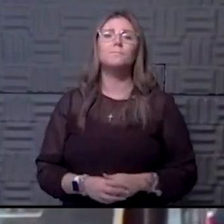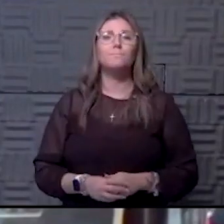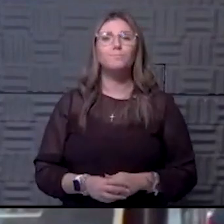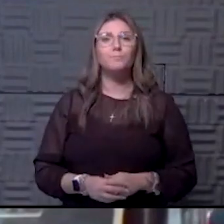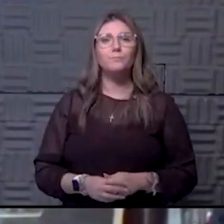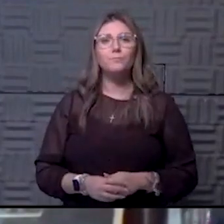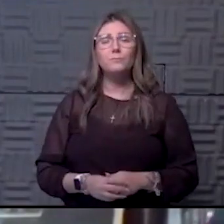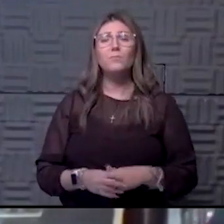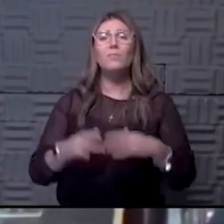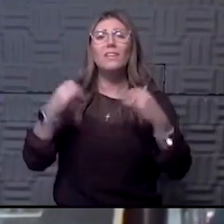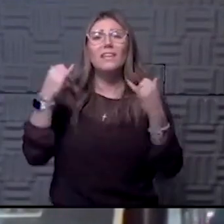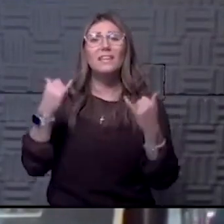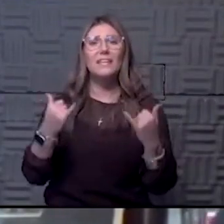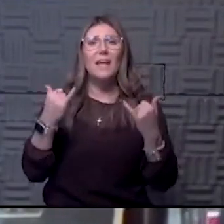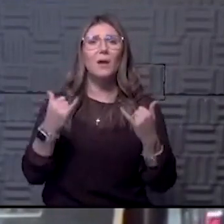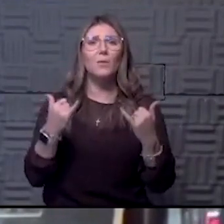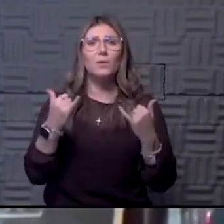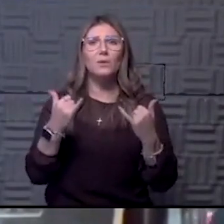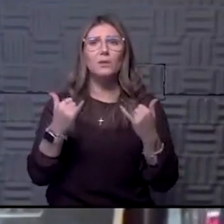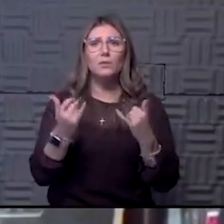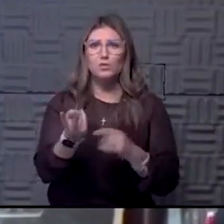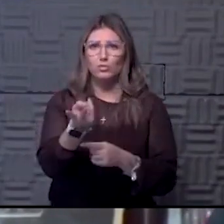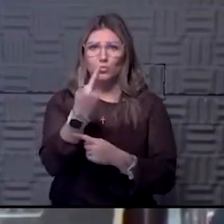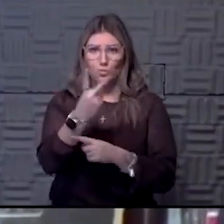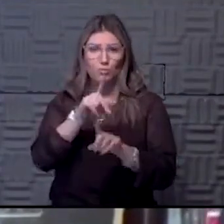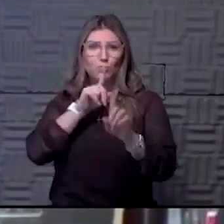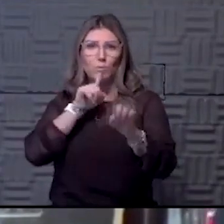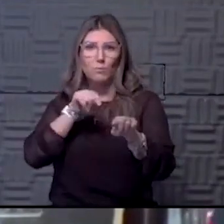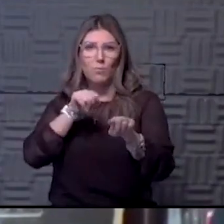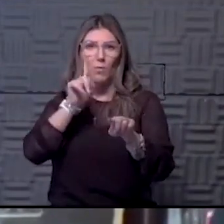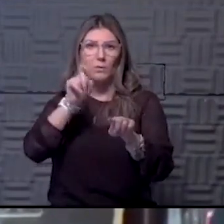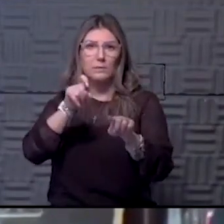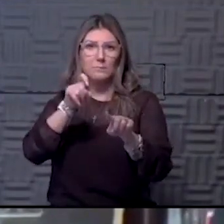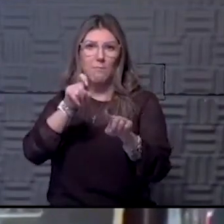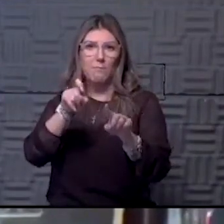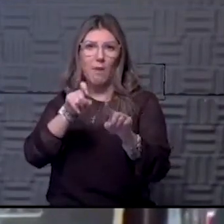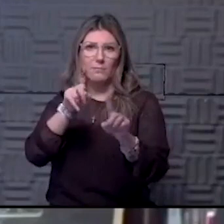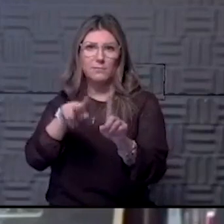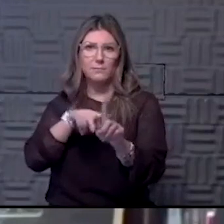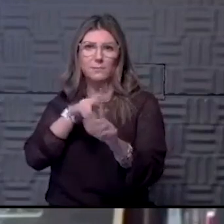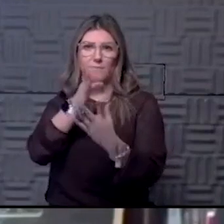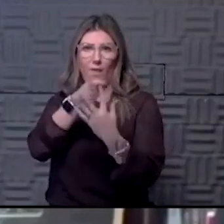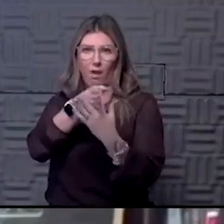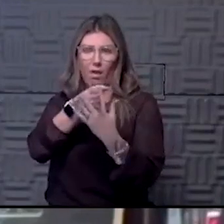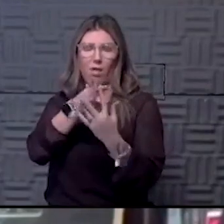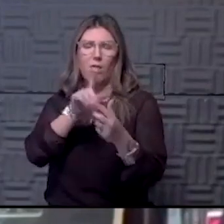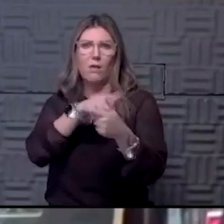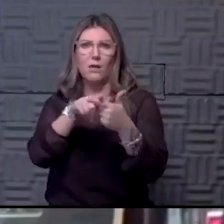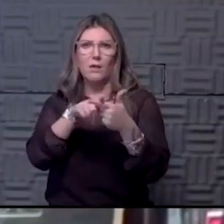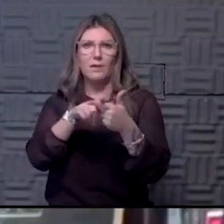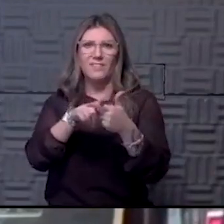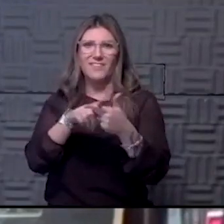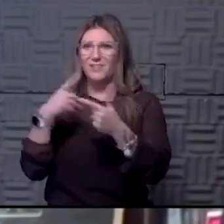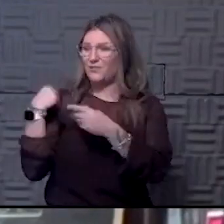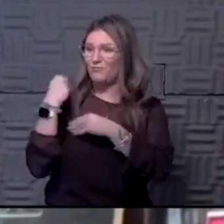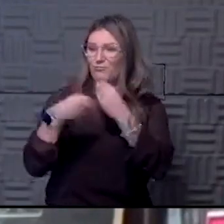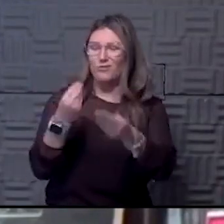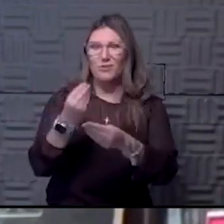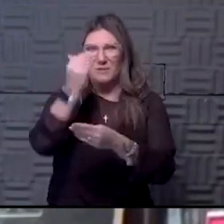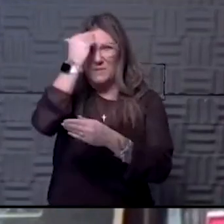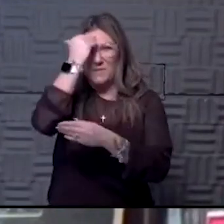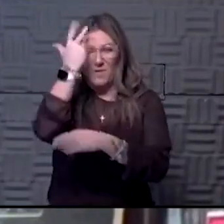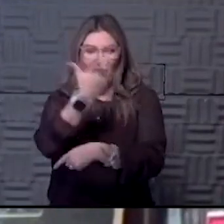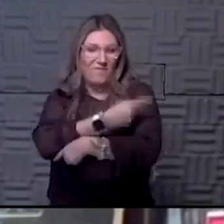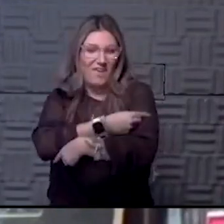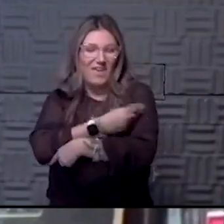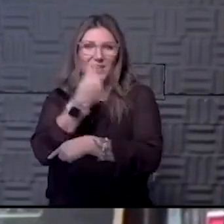now two reports needing to be filed. One that was the traditional, when you vaccinate people for other things, you